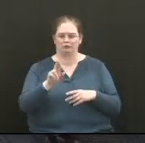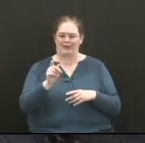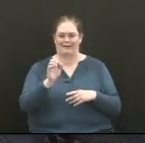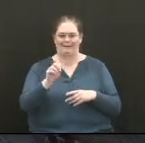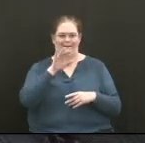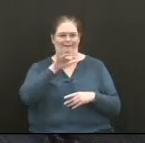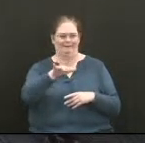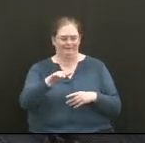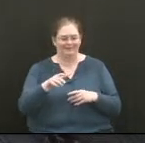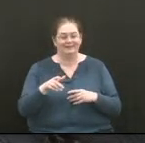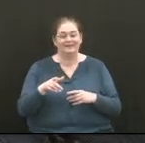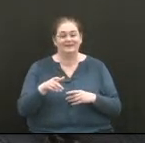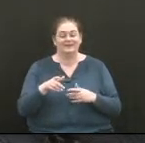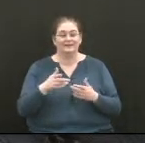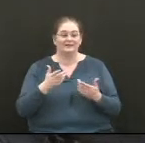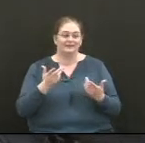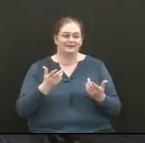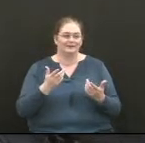now that's basically what it's called.